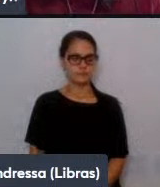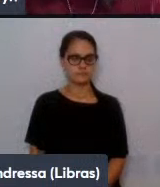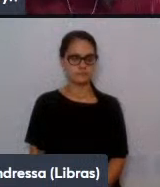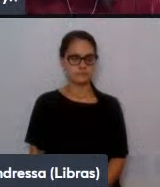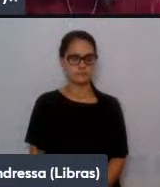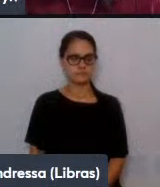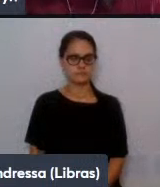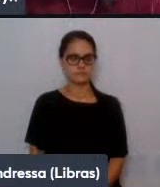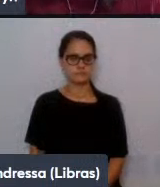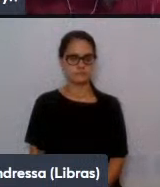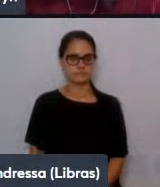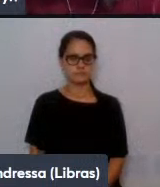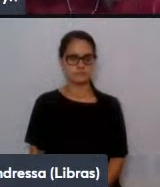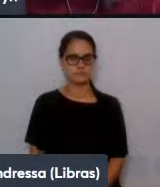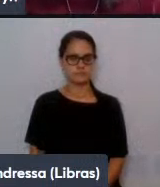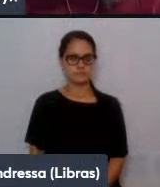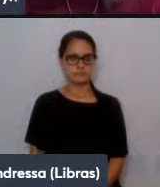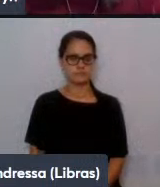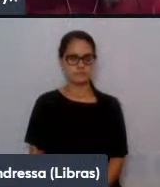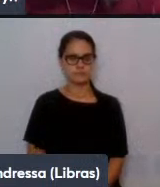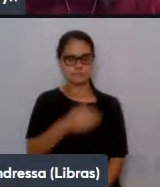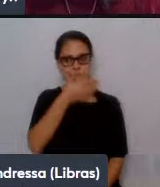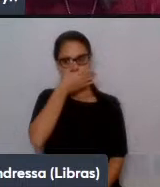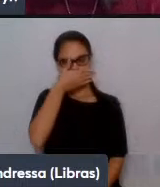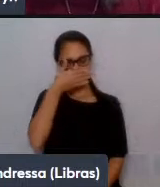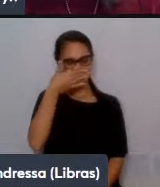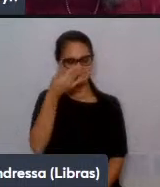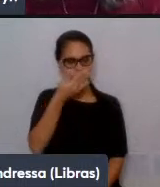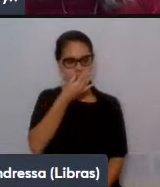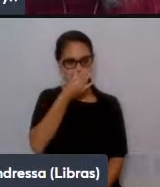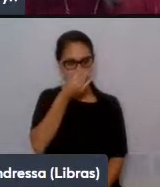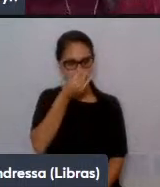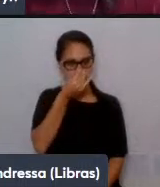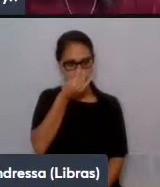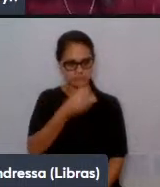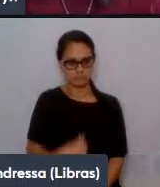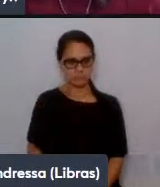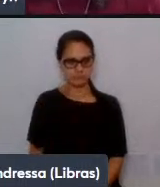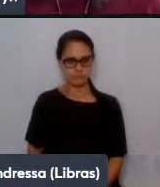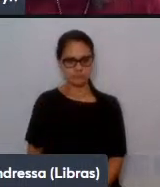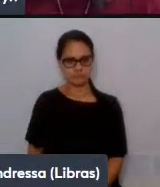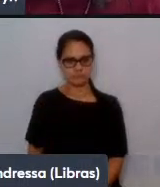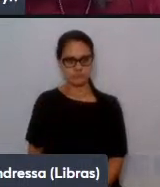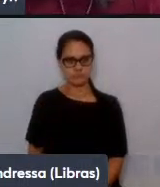language communities. Could we have the next slide, please?